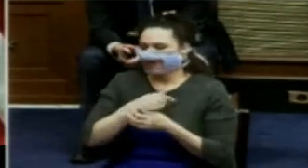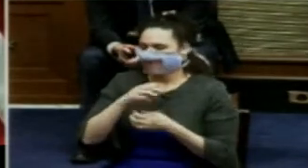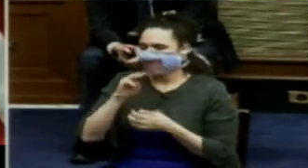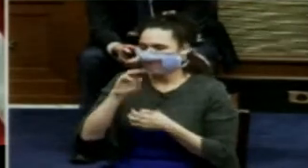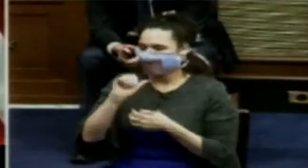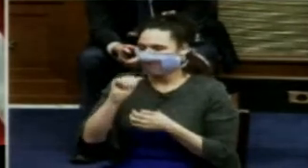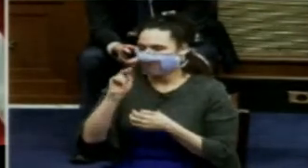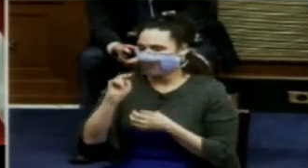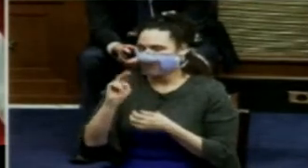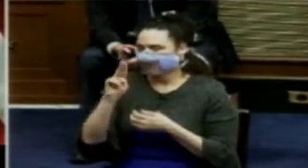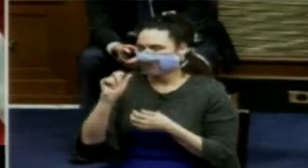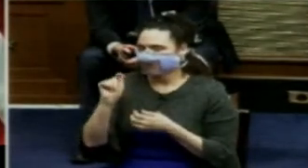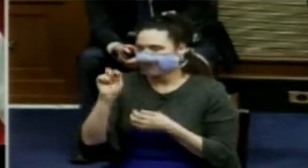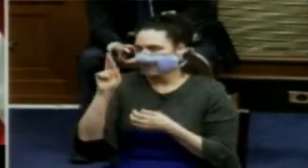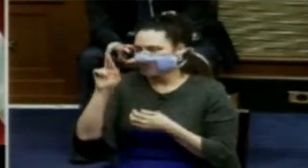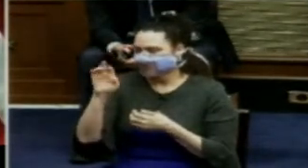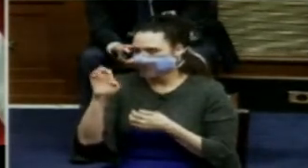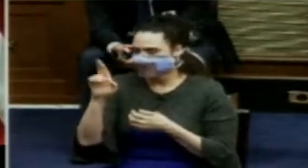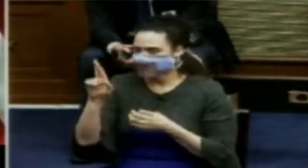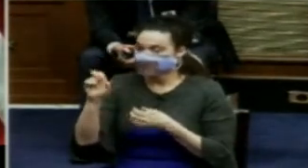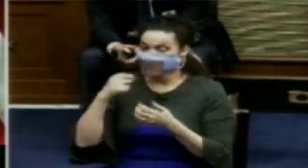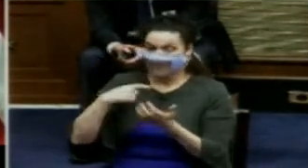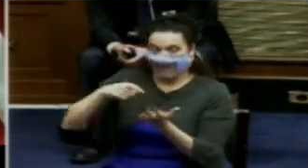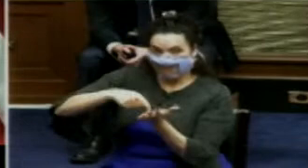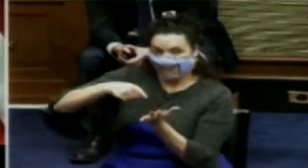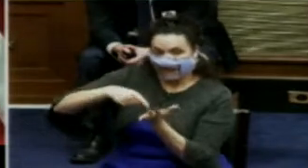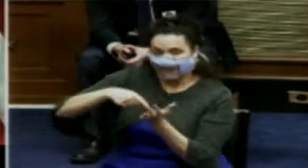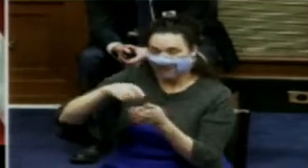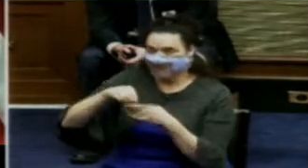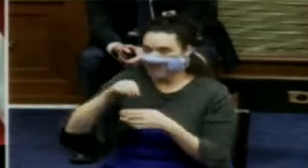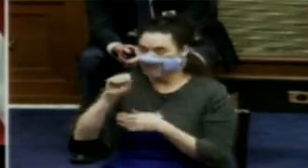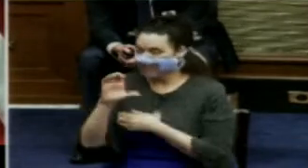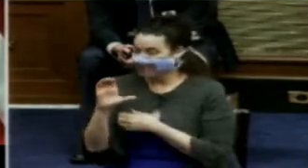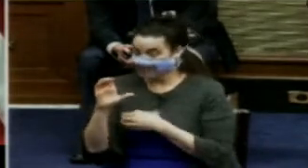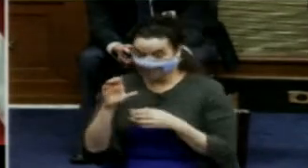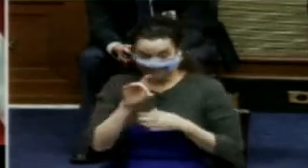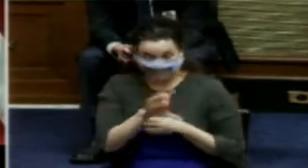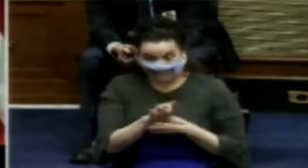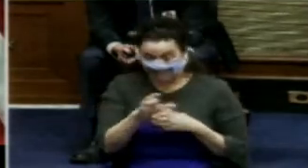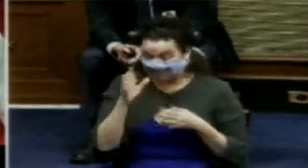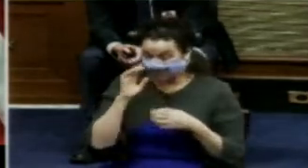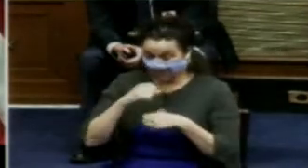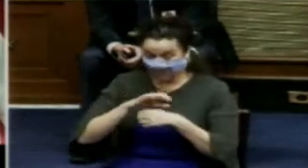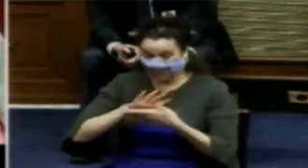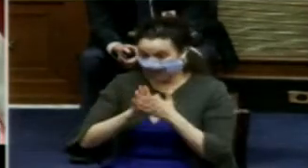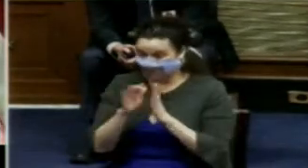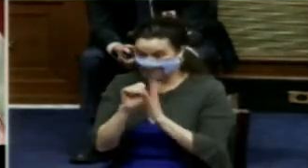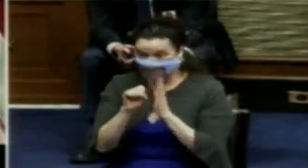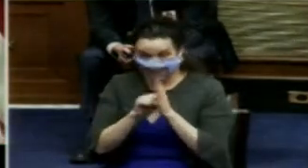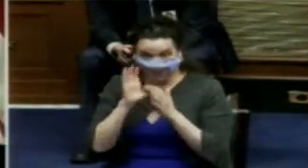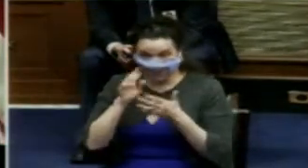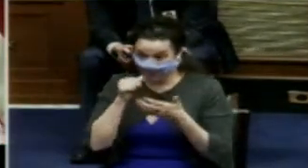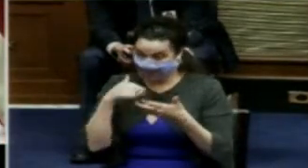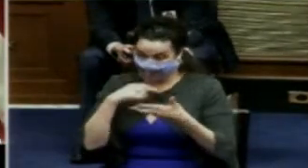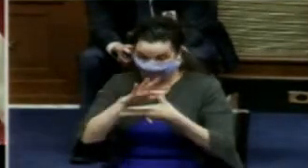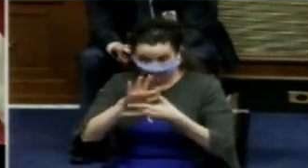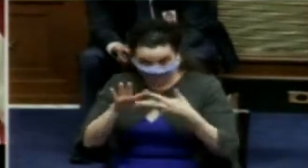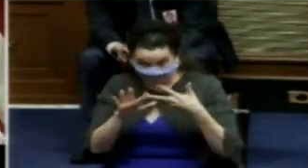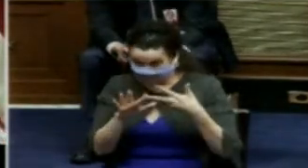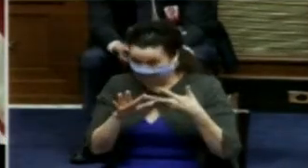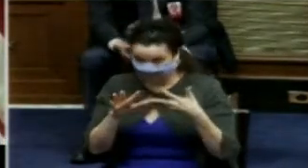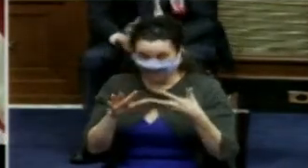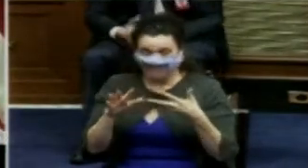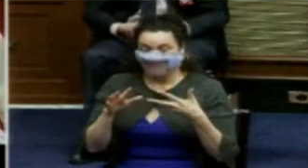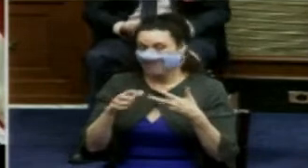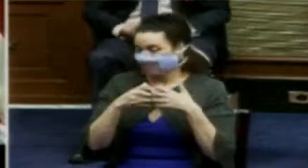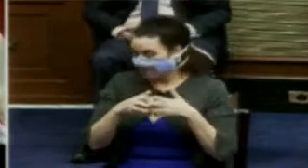state, if it's formed, will have none of that. And Ms. Smith, let me ask you, getting back, the crux of